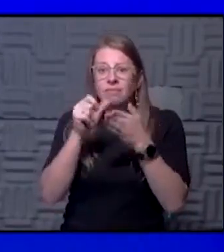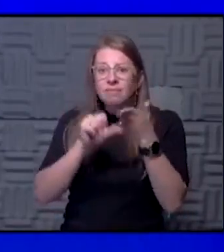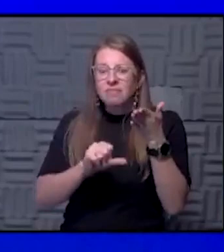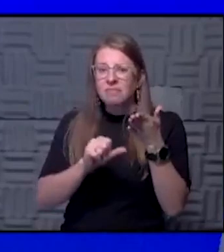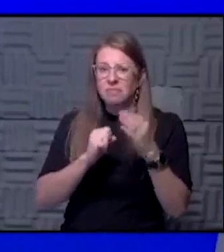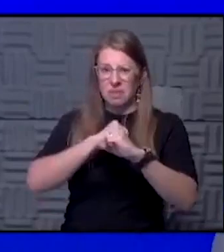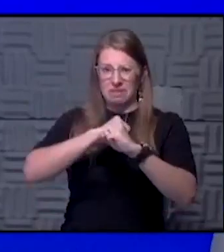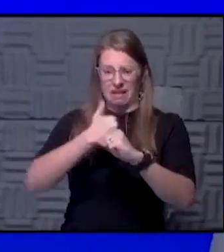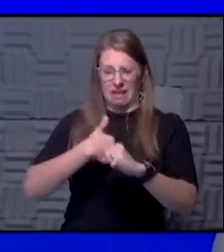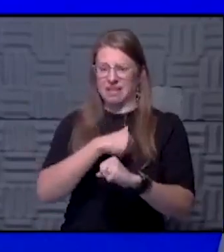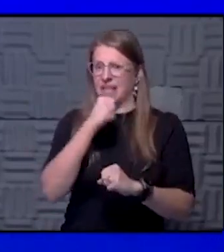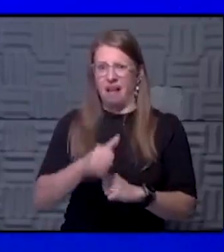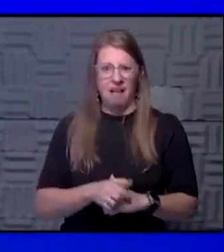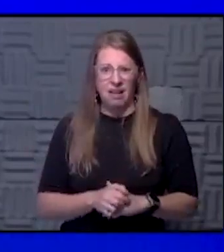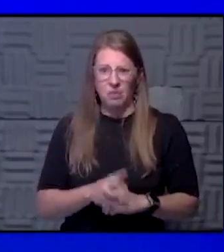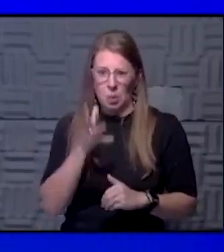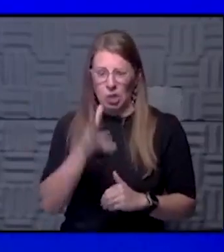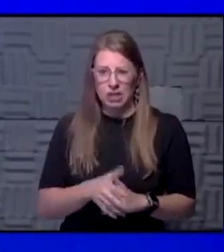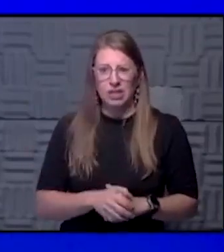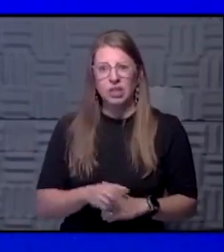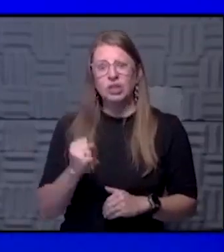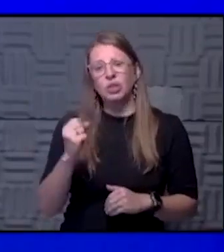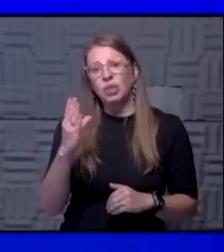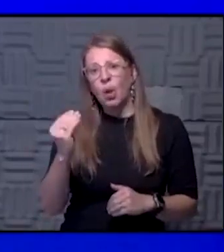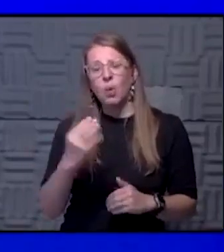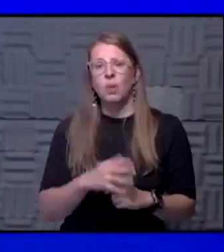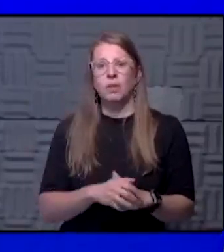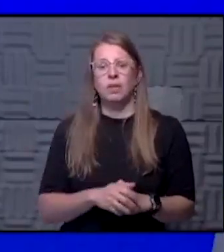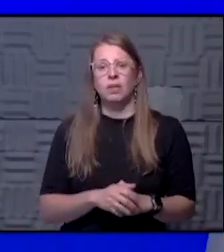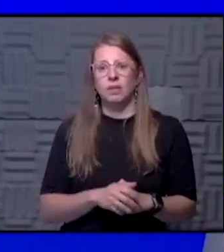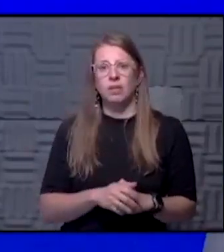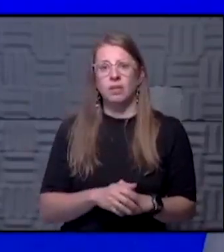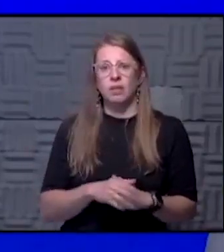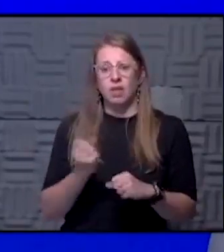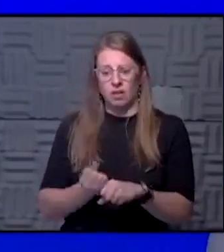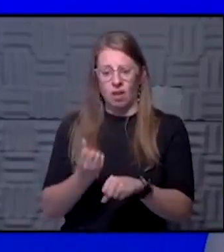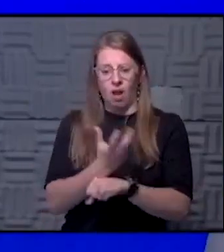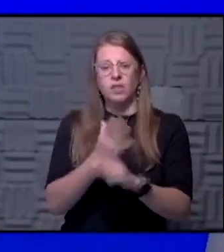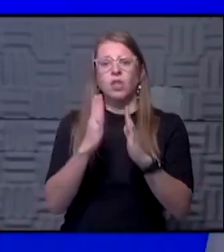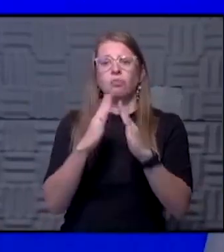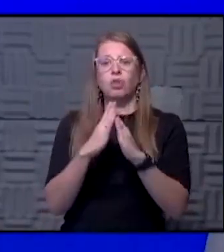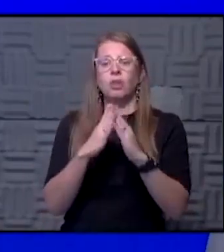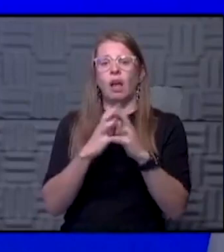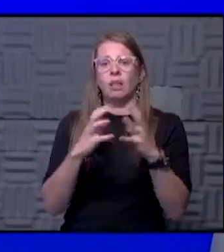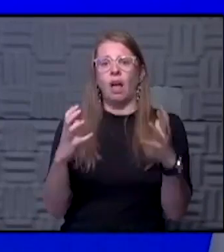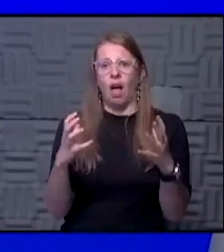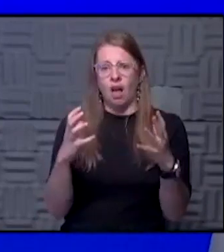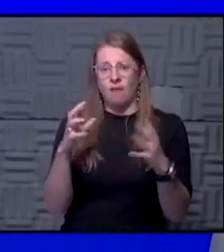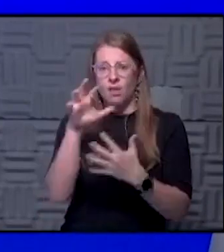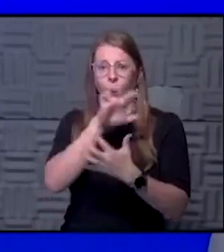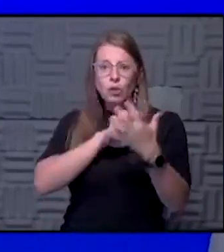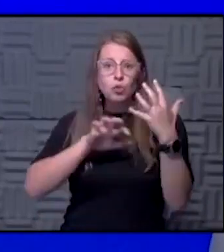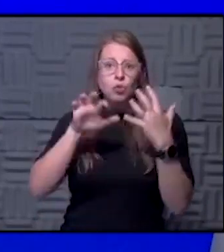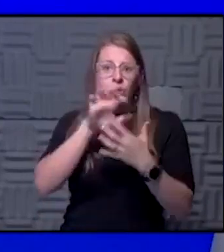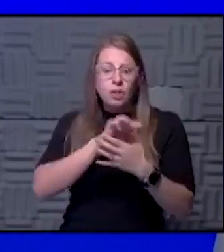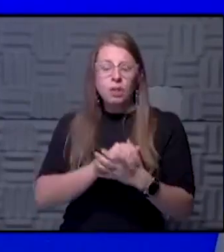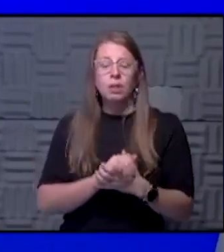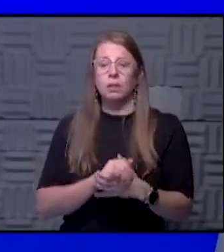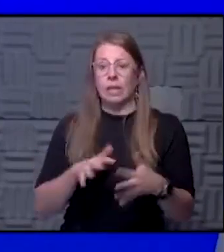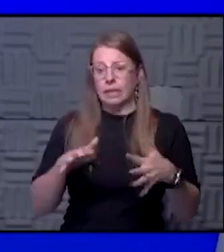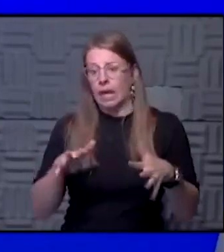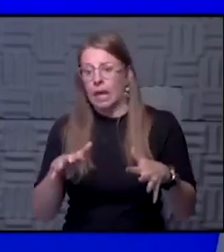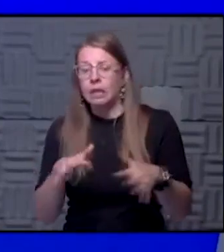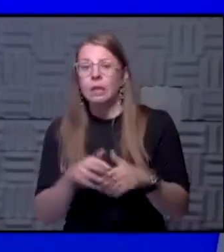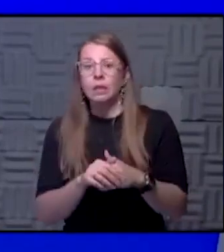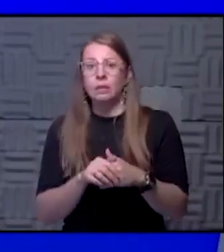not really protect us from that. So it is, I think, but it does cause the community a lot of confusion and